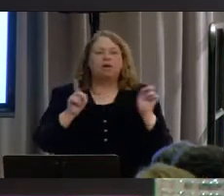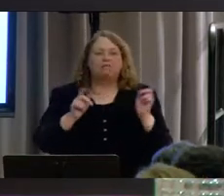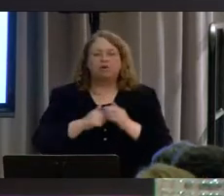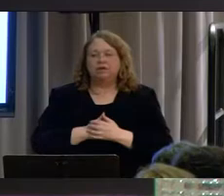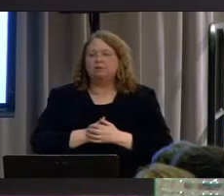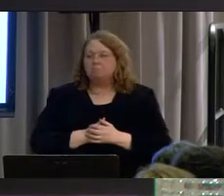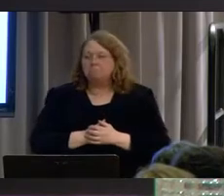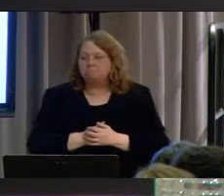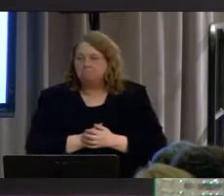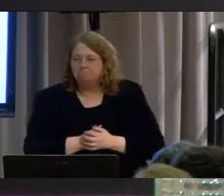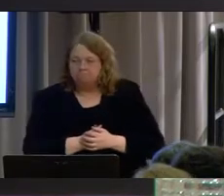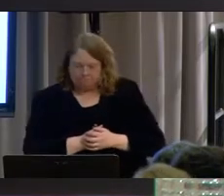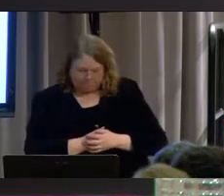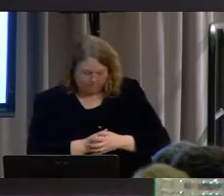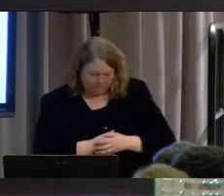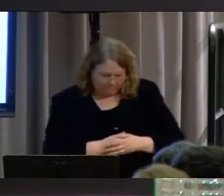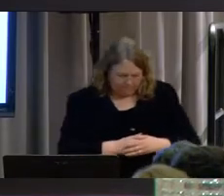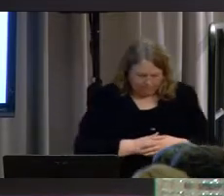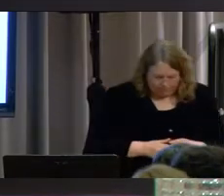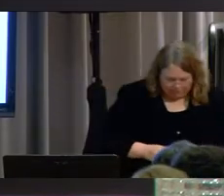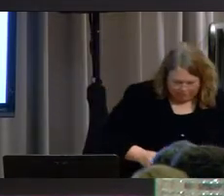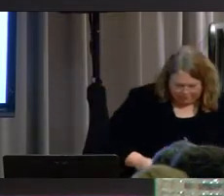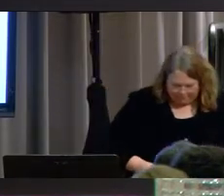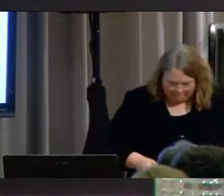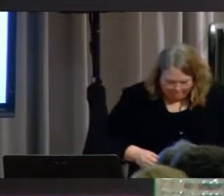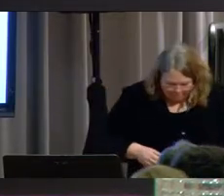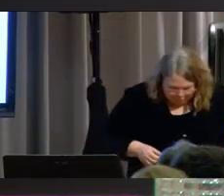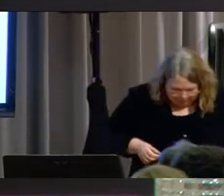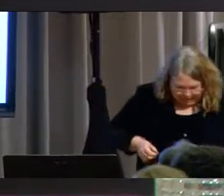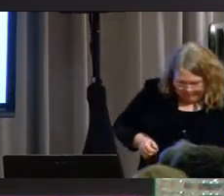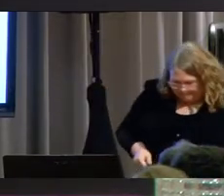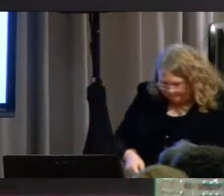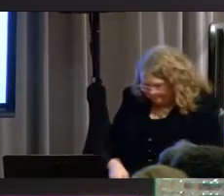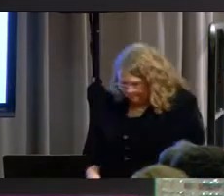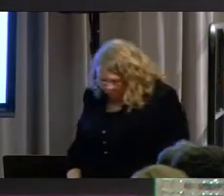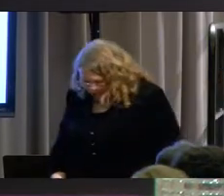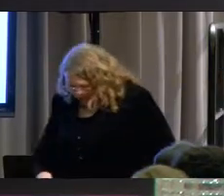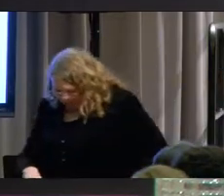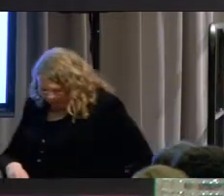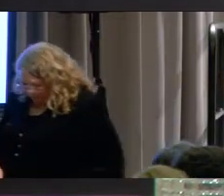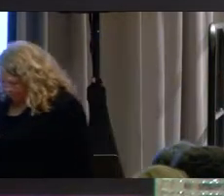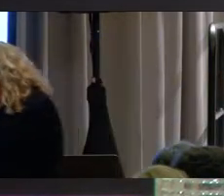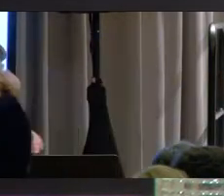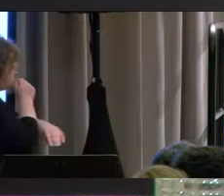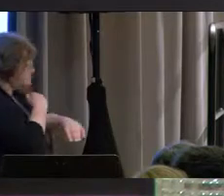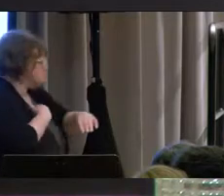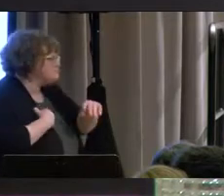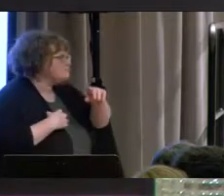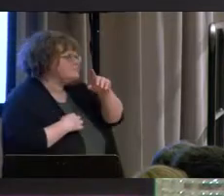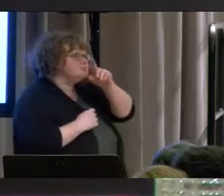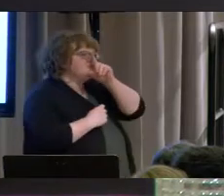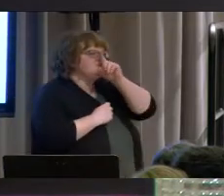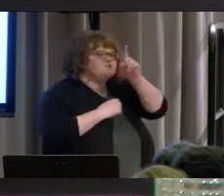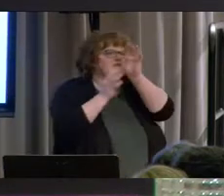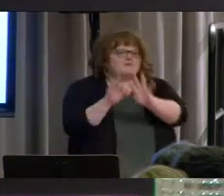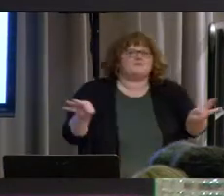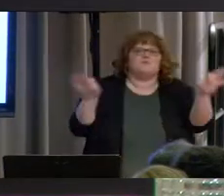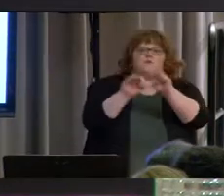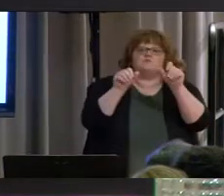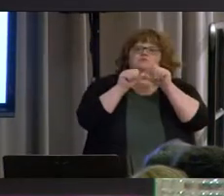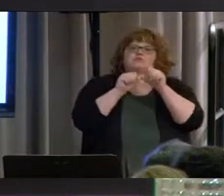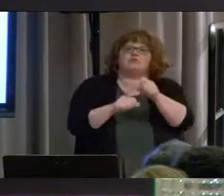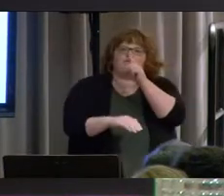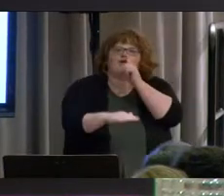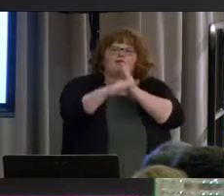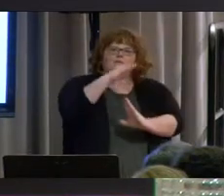key aspect of all this is humility. Not to come in and like, now, I'm wise. I've seen through